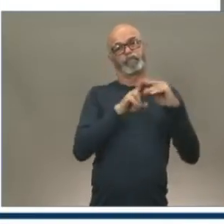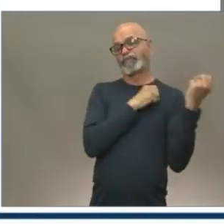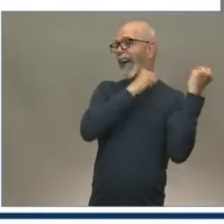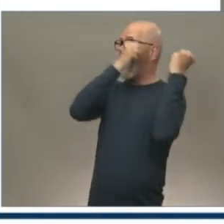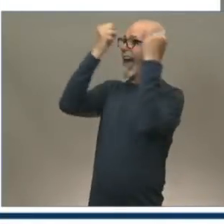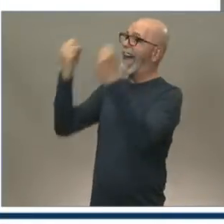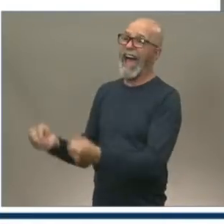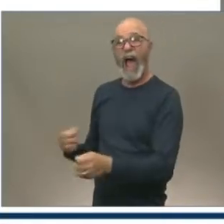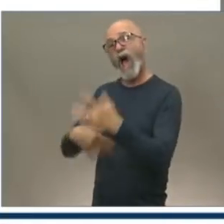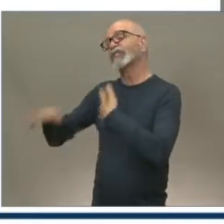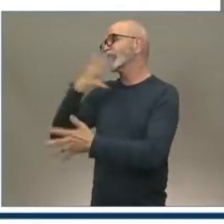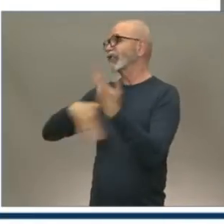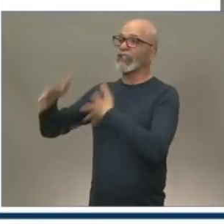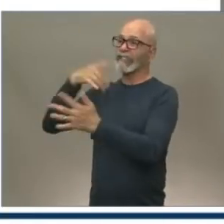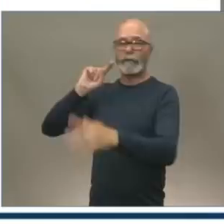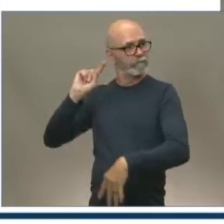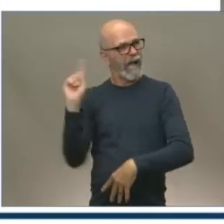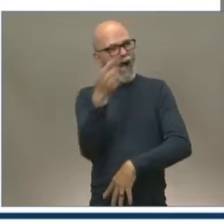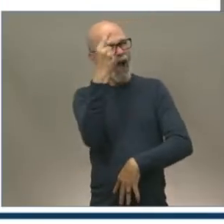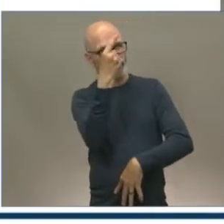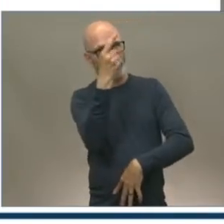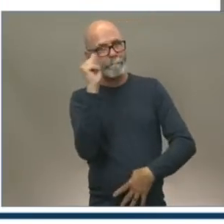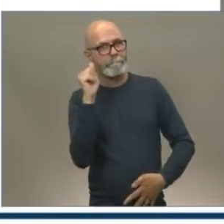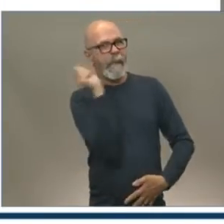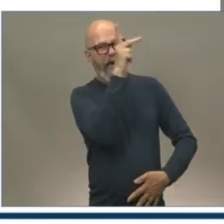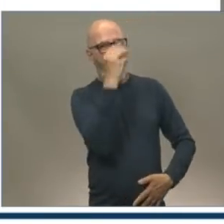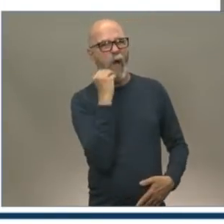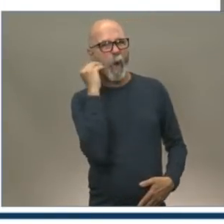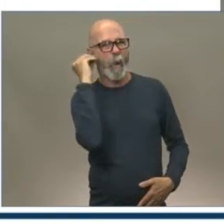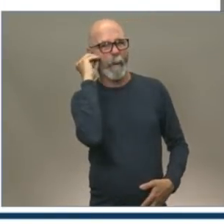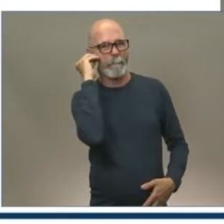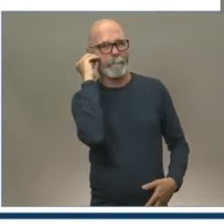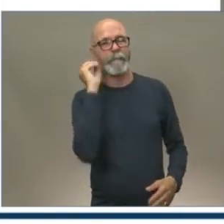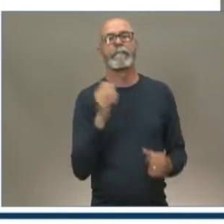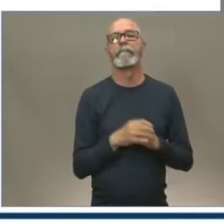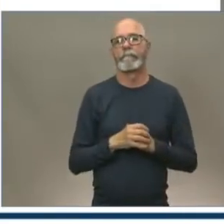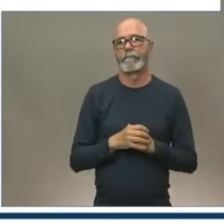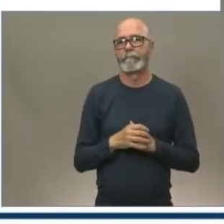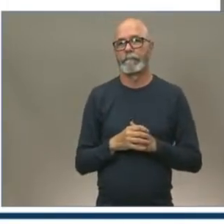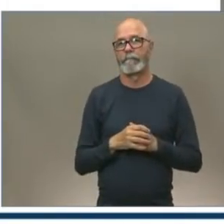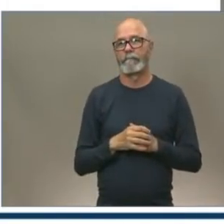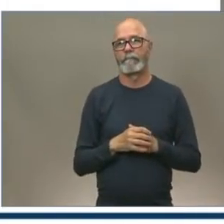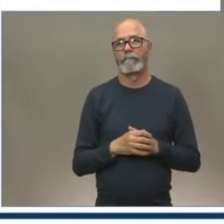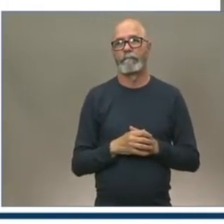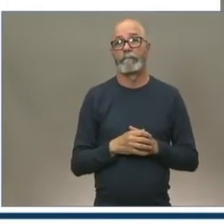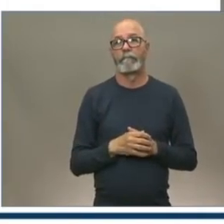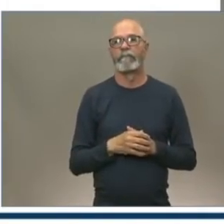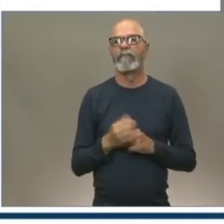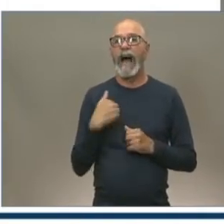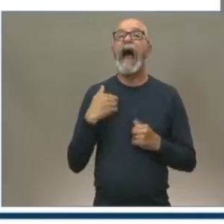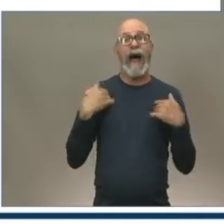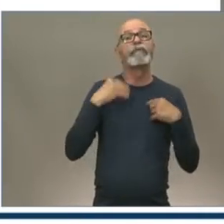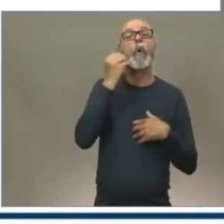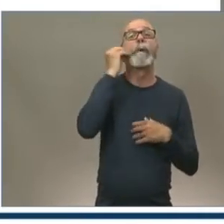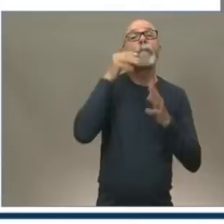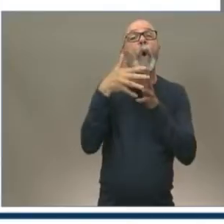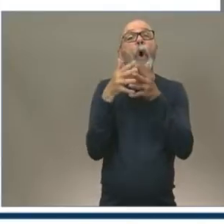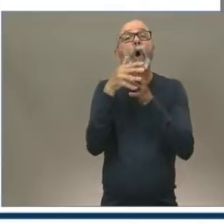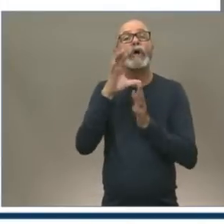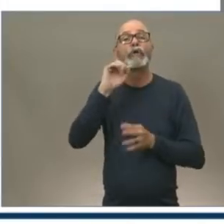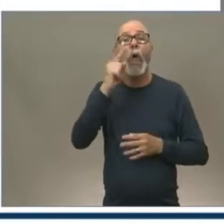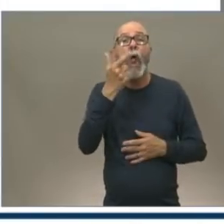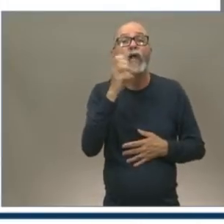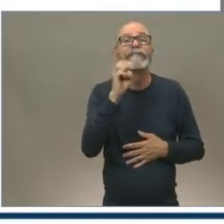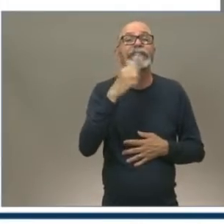at your point of entry at your own expense. If you have a seasonal home in Nova Scotia, but your permanent residence is